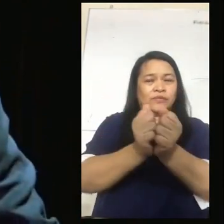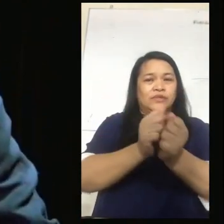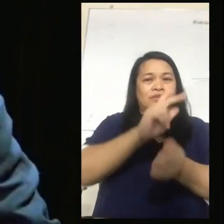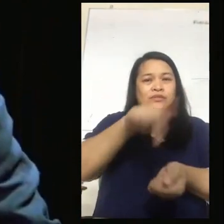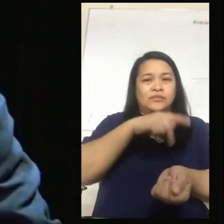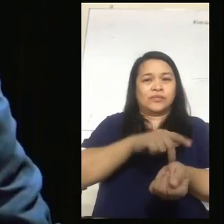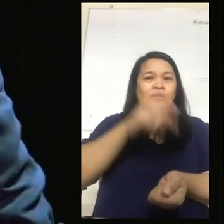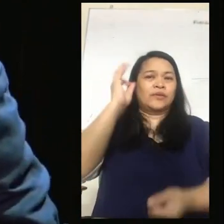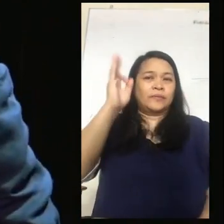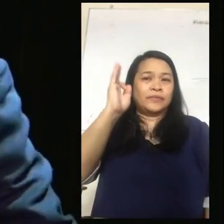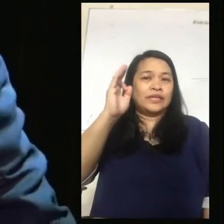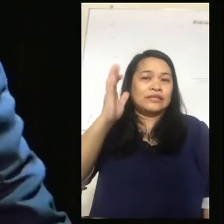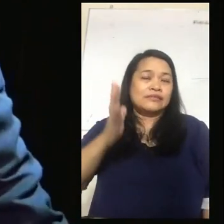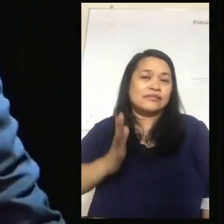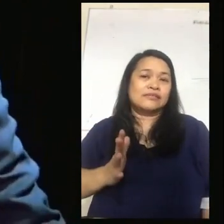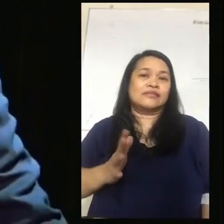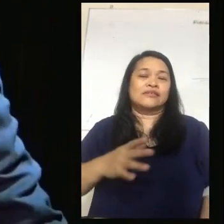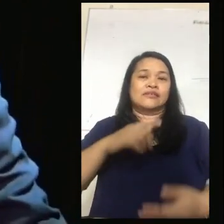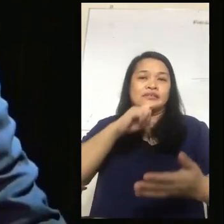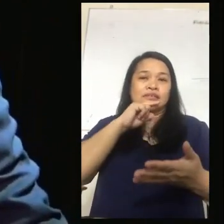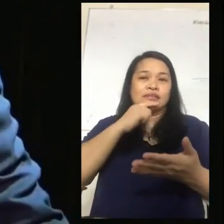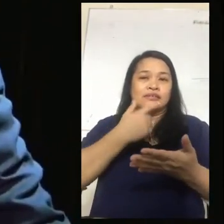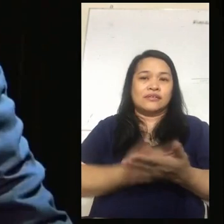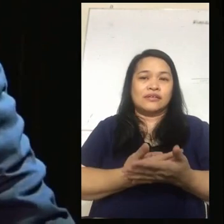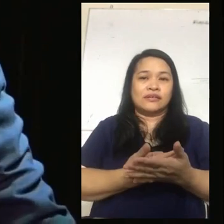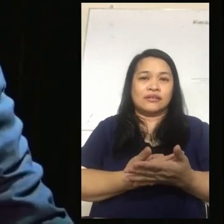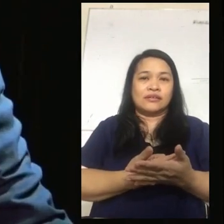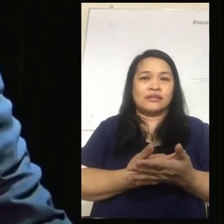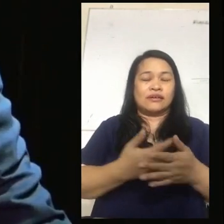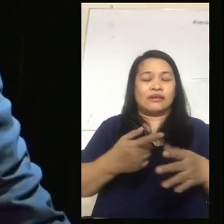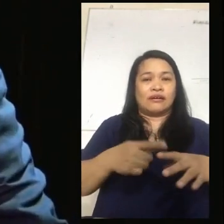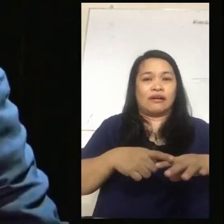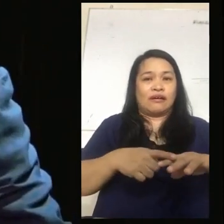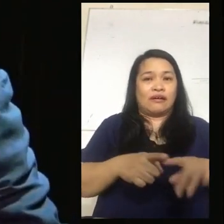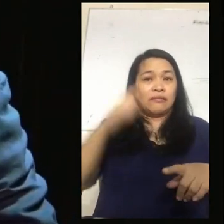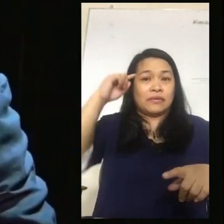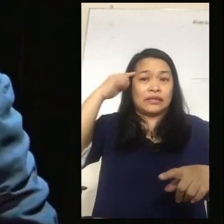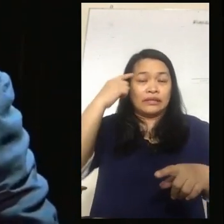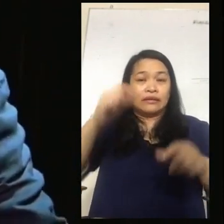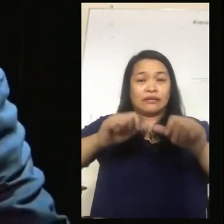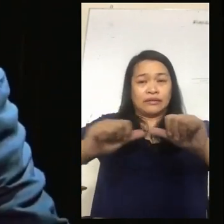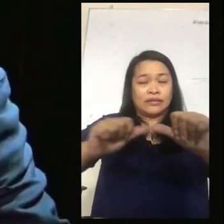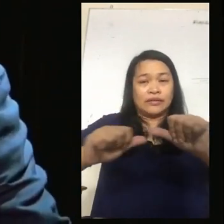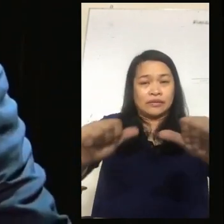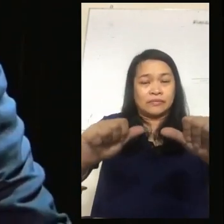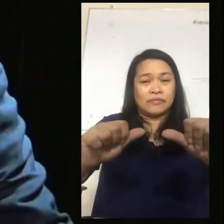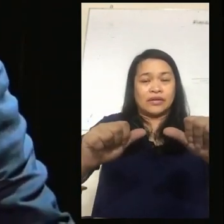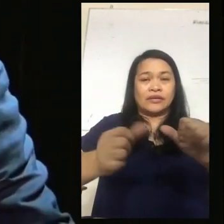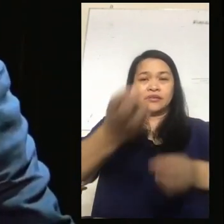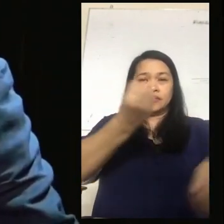gospel. But you would think that he would remain on fire, but somehow, Demas, you know,